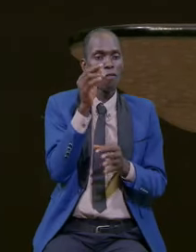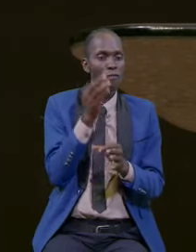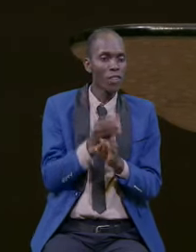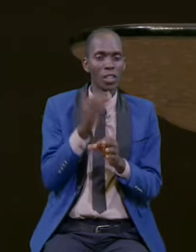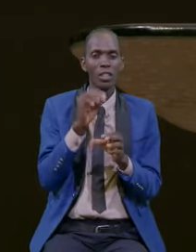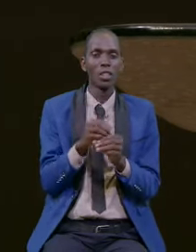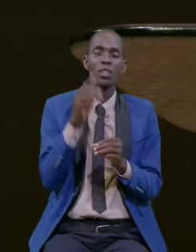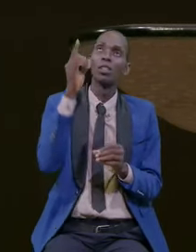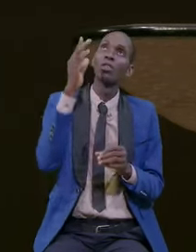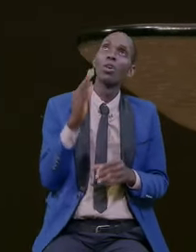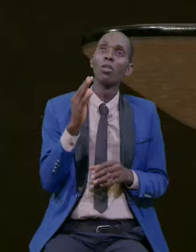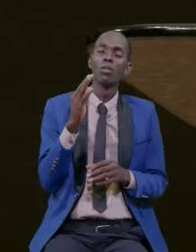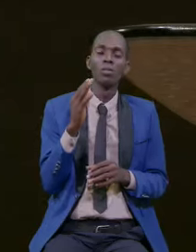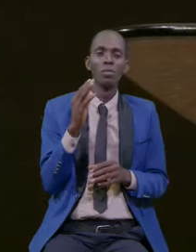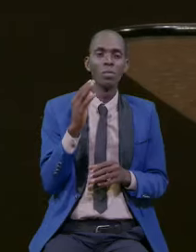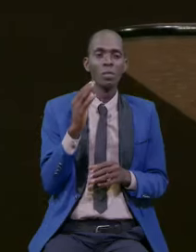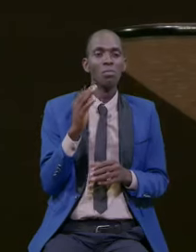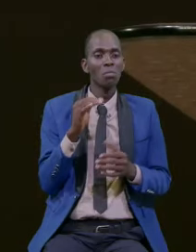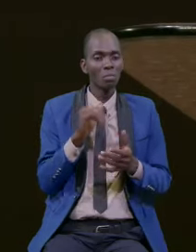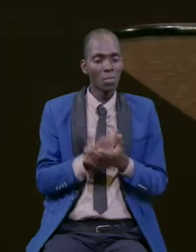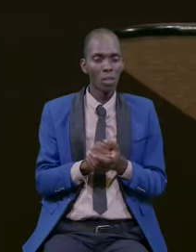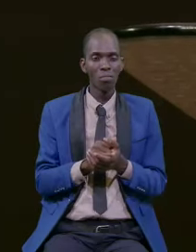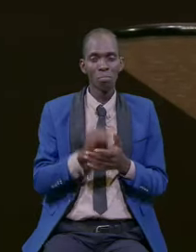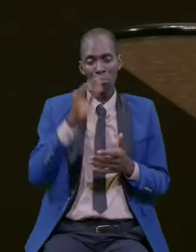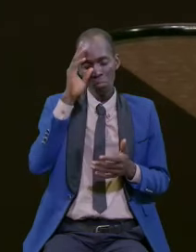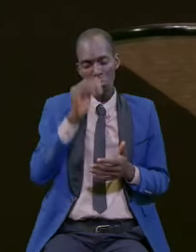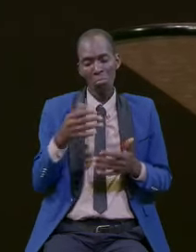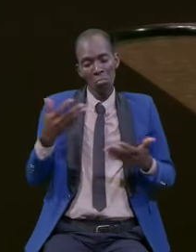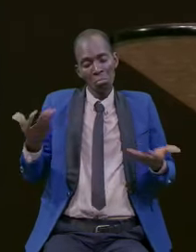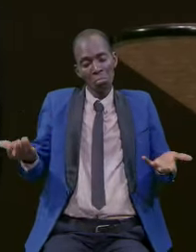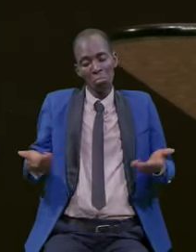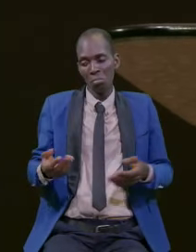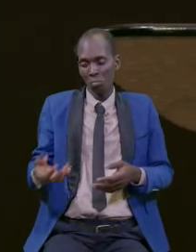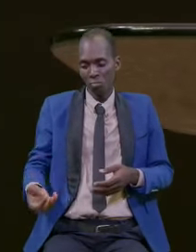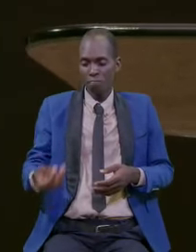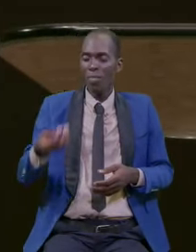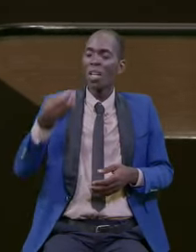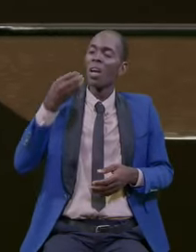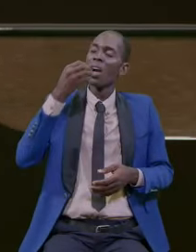God, she took that and ate. Apparently, Adam was not there. And when